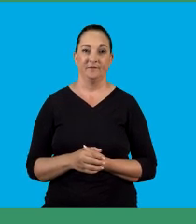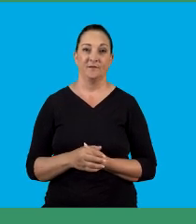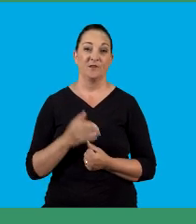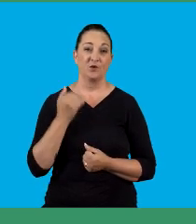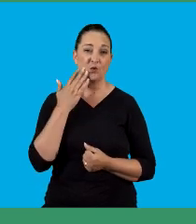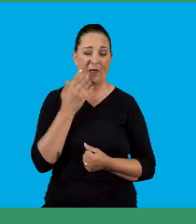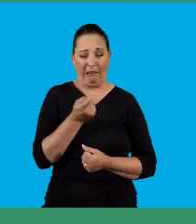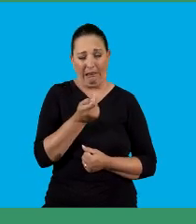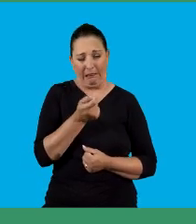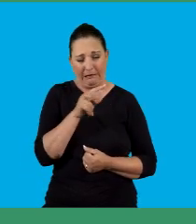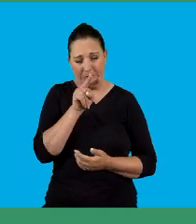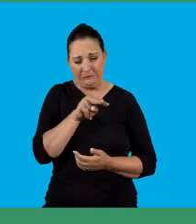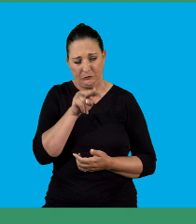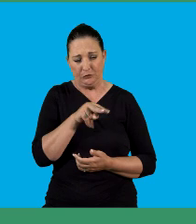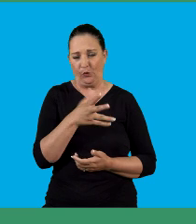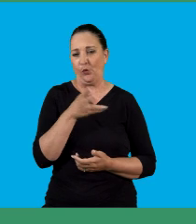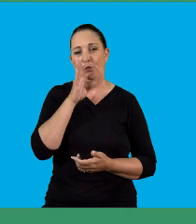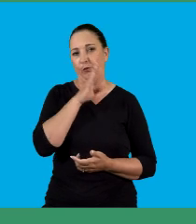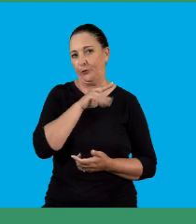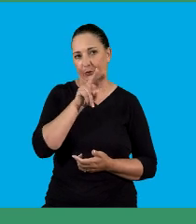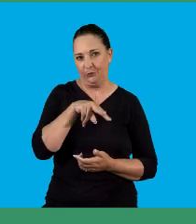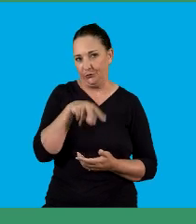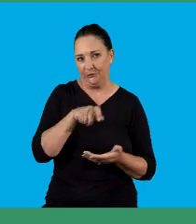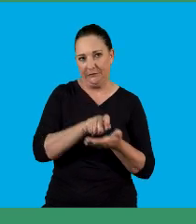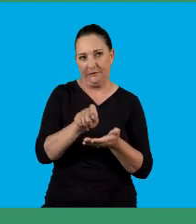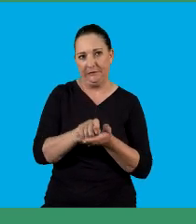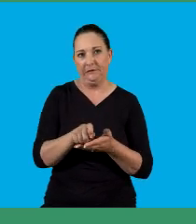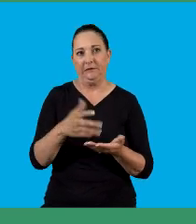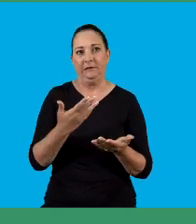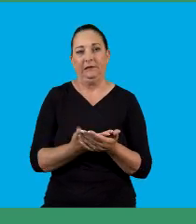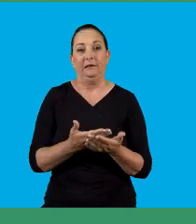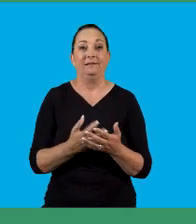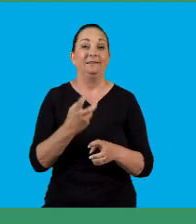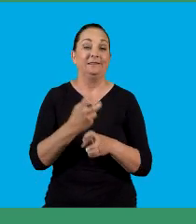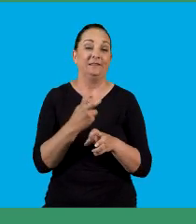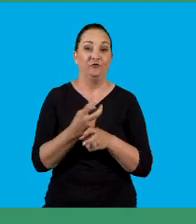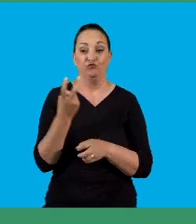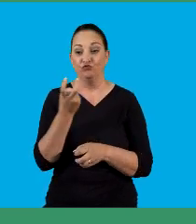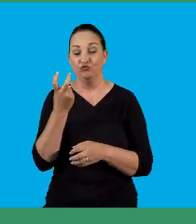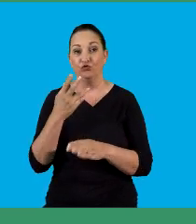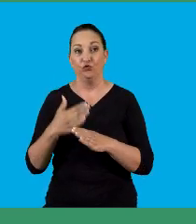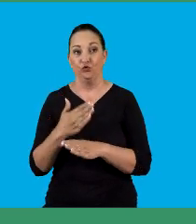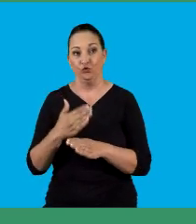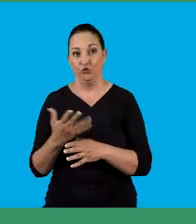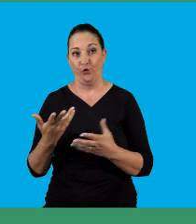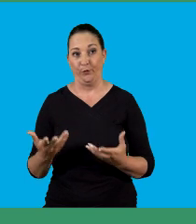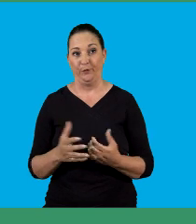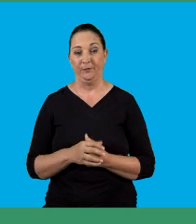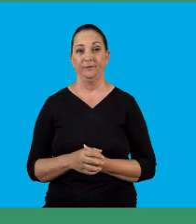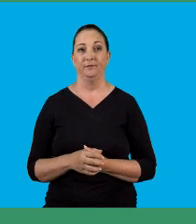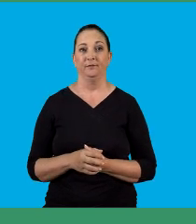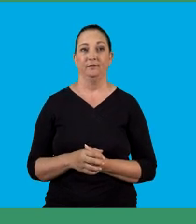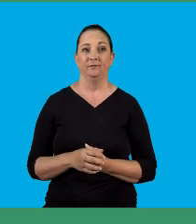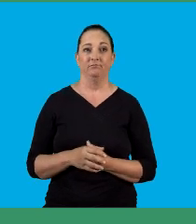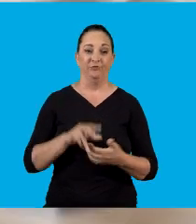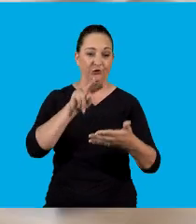Little to no literacy skills put people at a disadvantage when trying to find employment or when trying to learn a new skill.